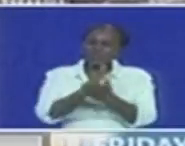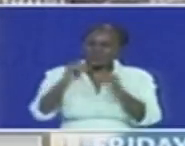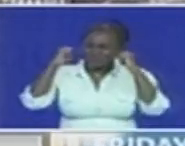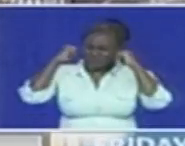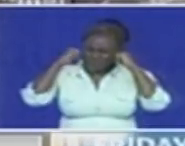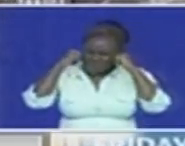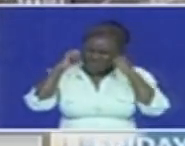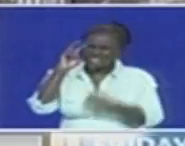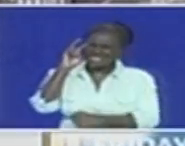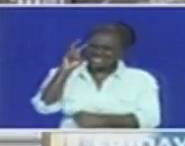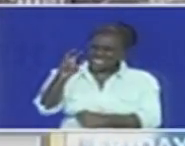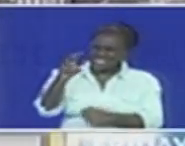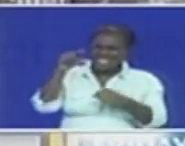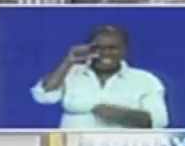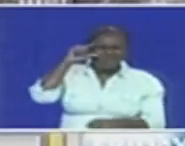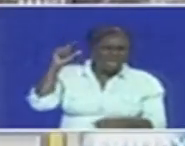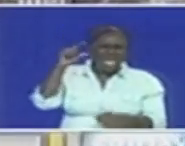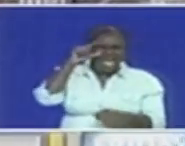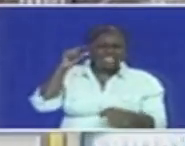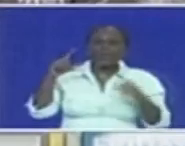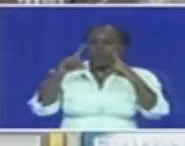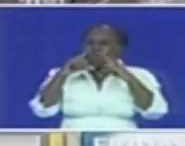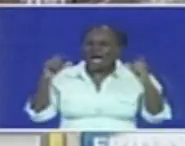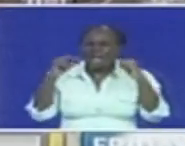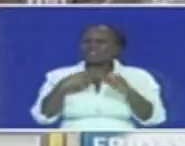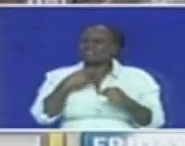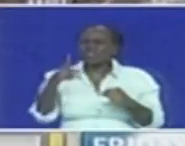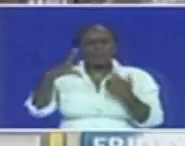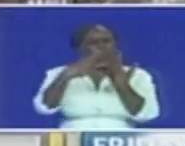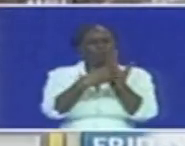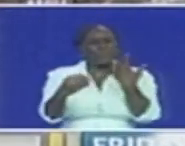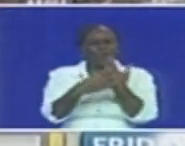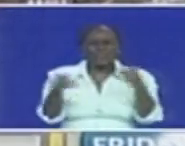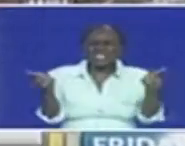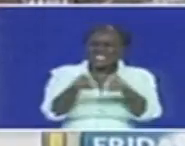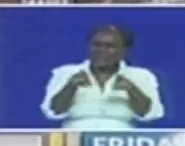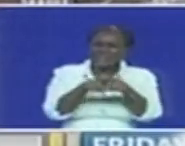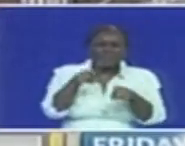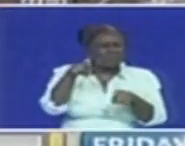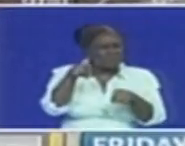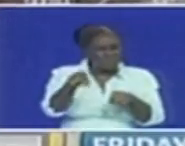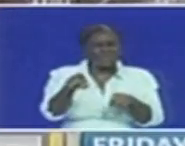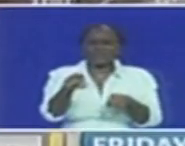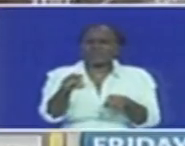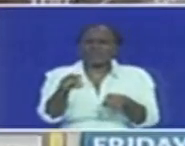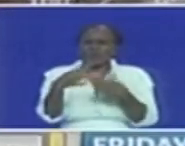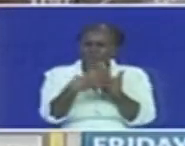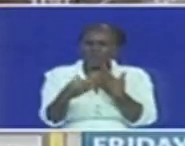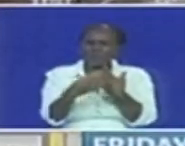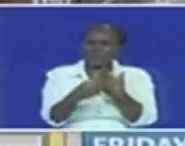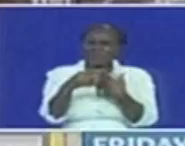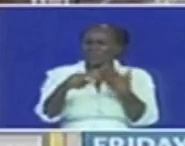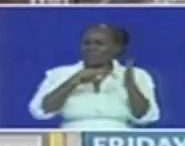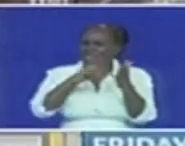the specs to the words, you know, diphthong and all these things. You're such a big deal when you start getting